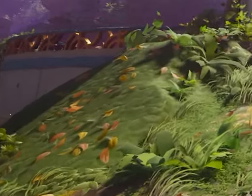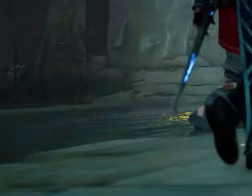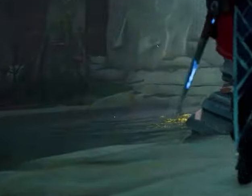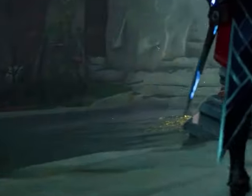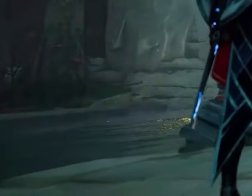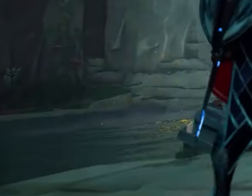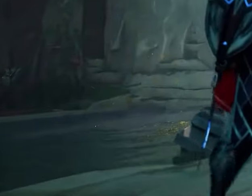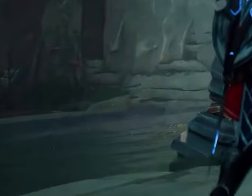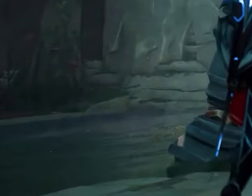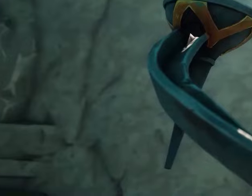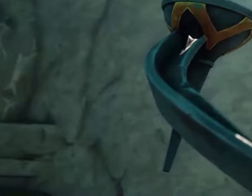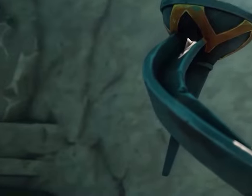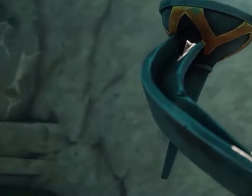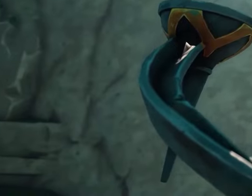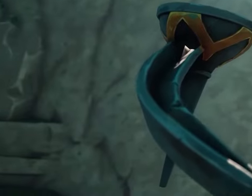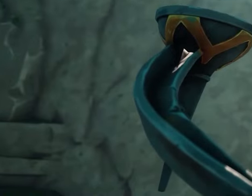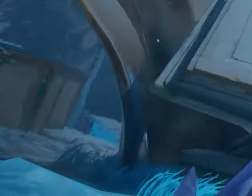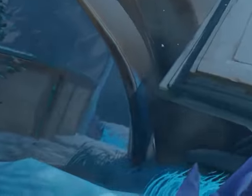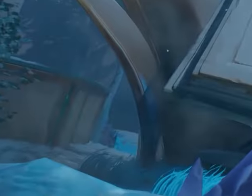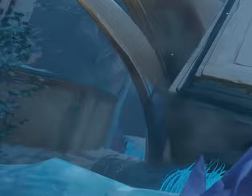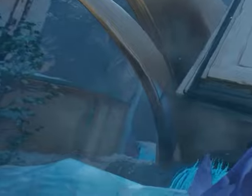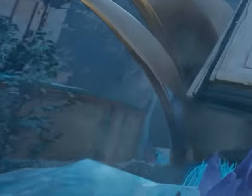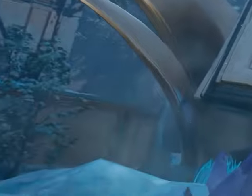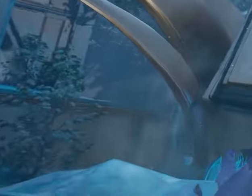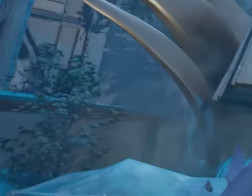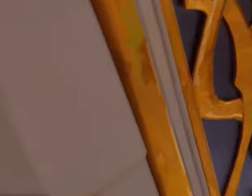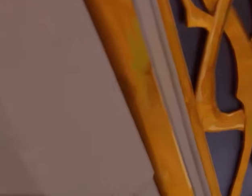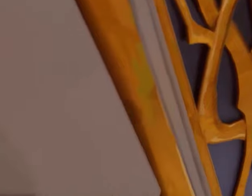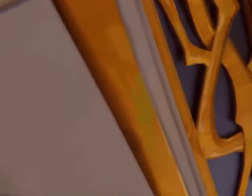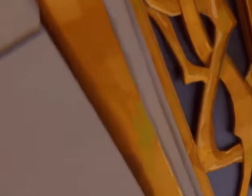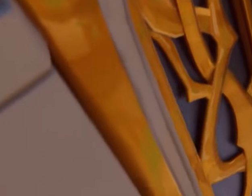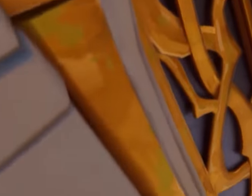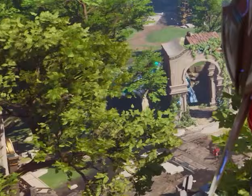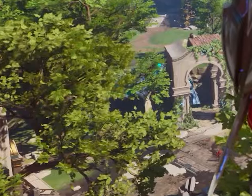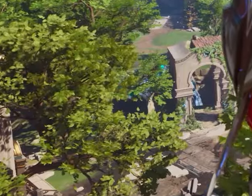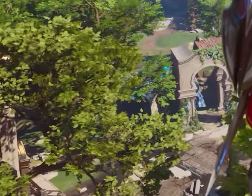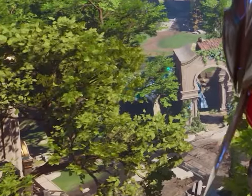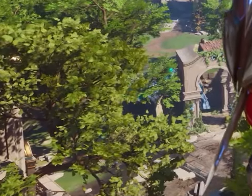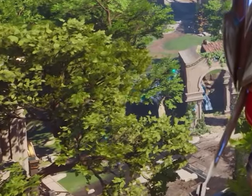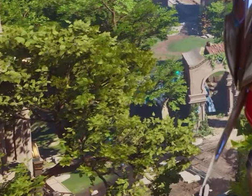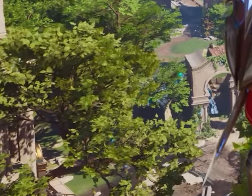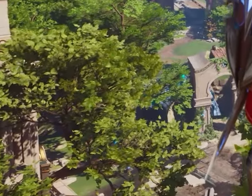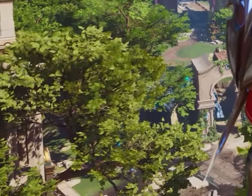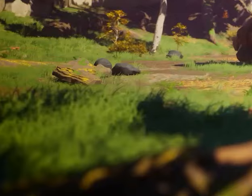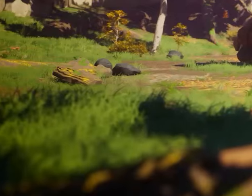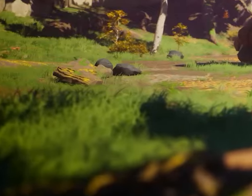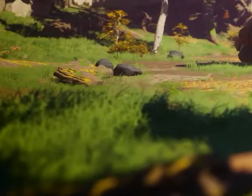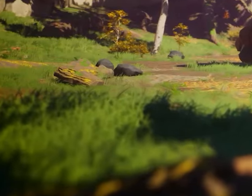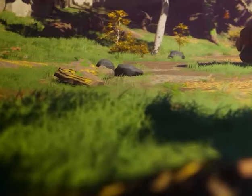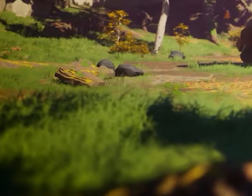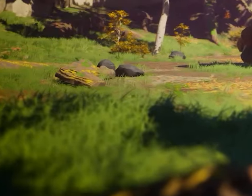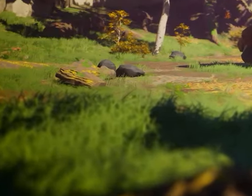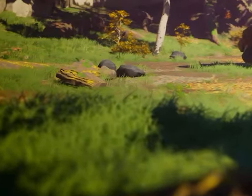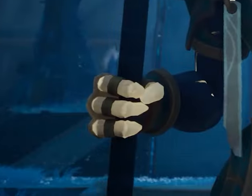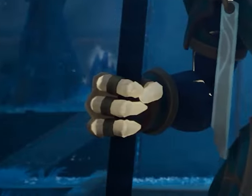Weavers have known about this safe zone in the Vale's shadow for decades. No one's been this close in